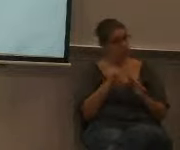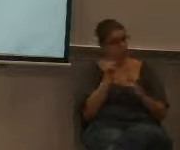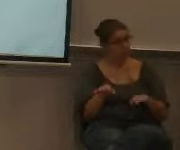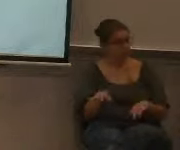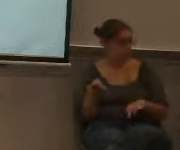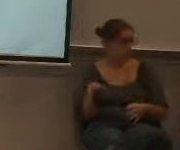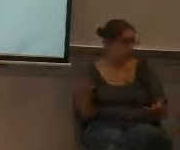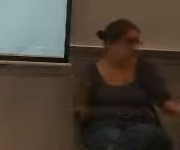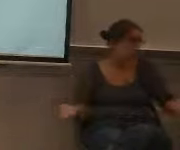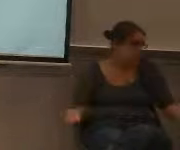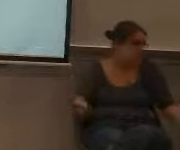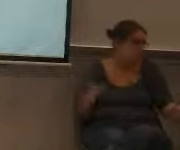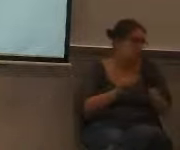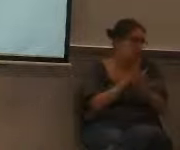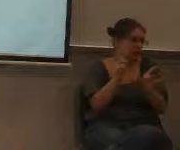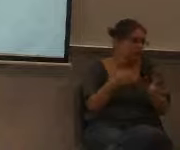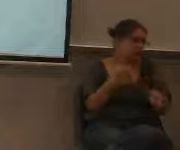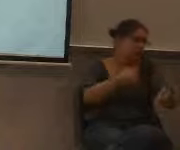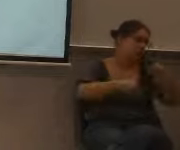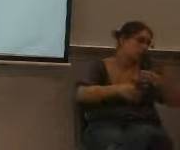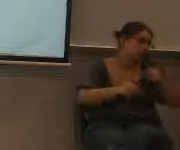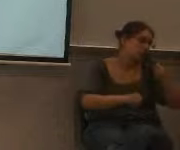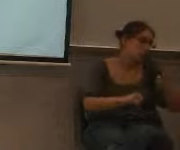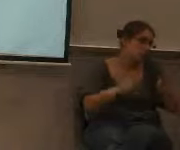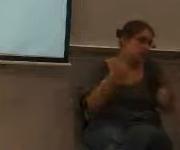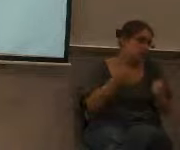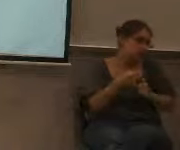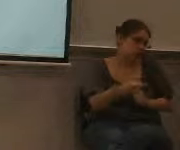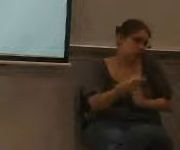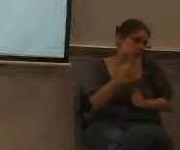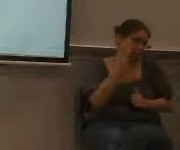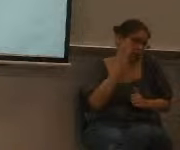so there's obviously a trade-off there.